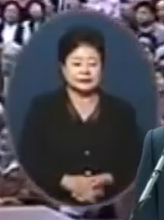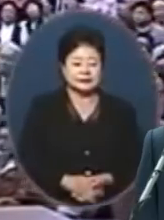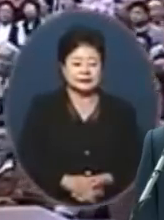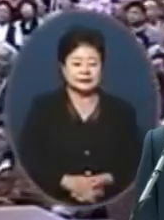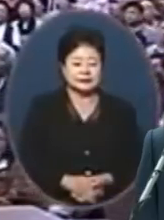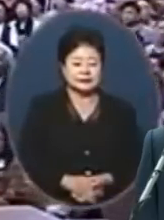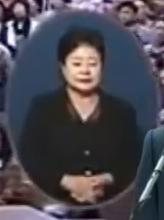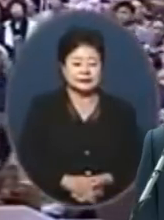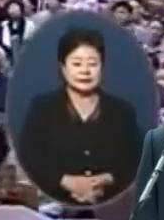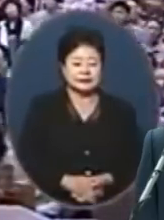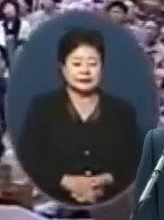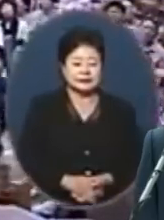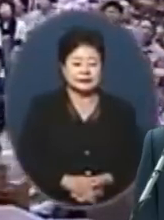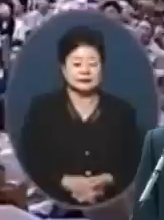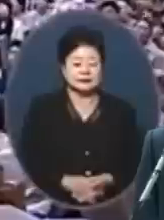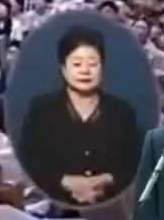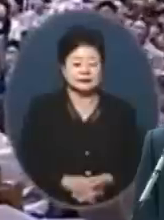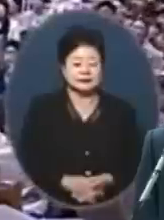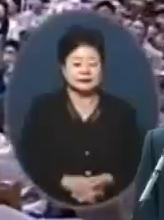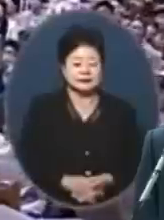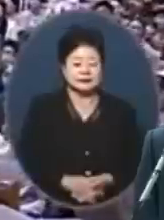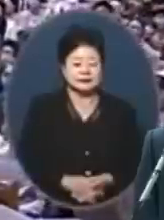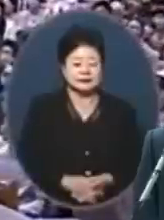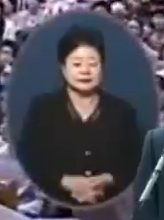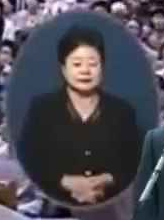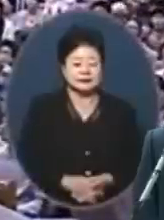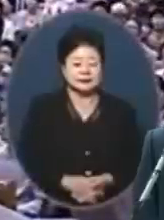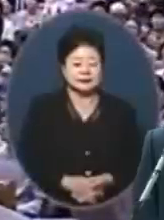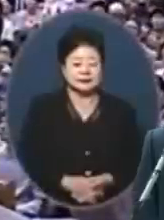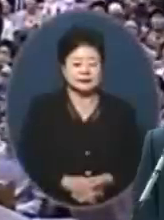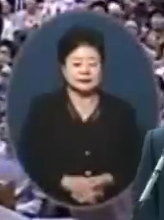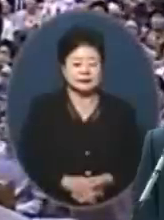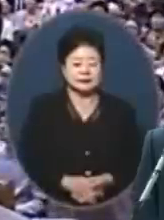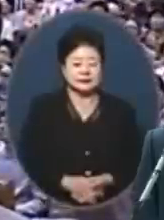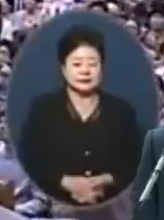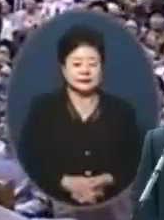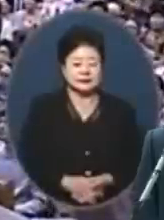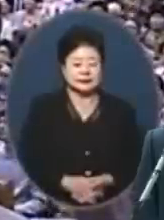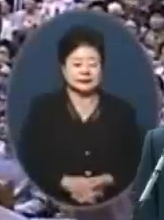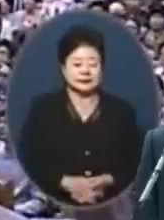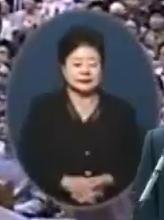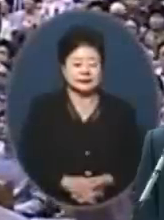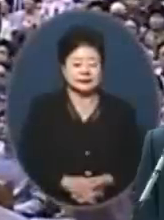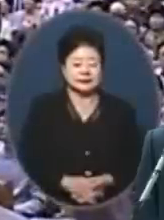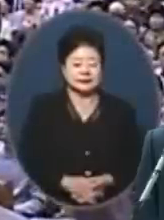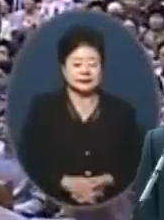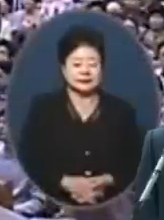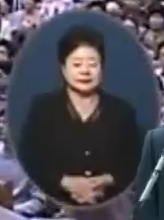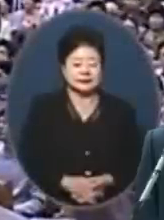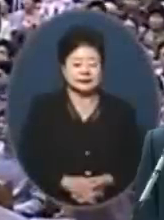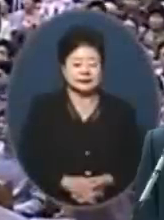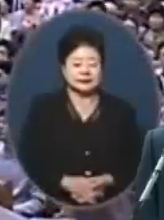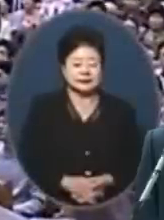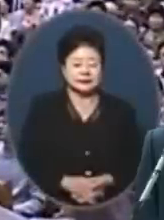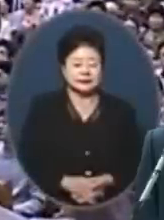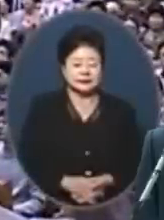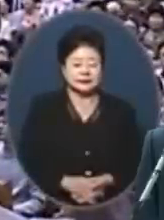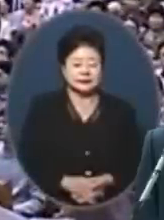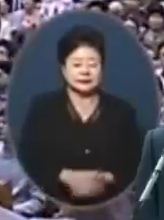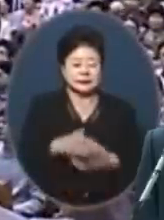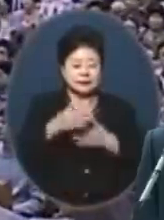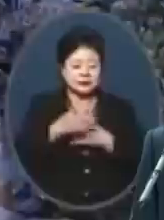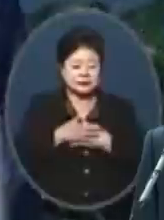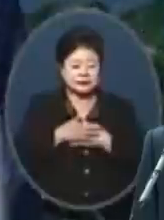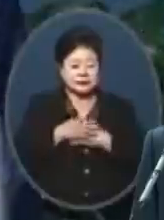in my rock and my salvation, from him only, and I will not be shaken. This is what David said to his own soul.